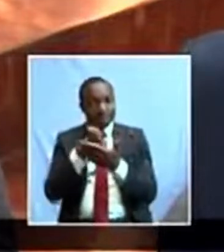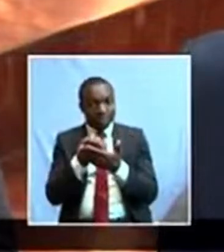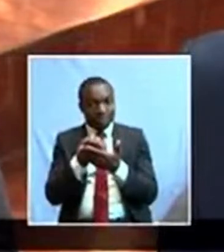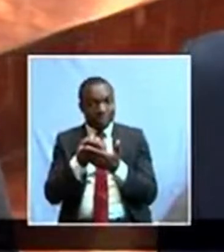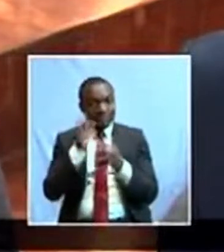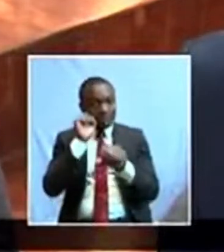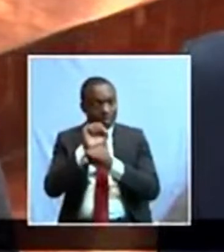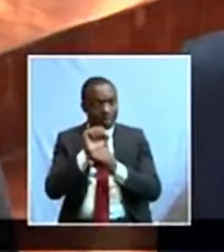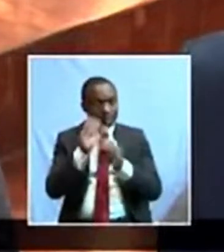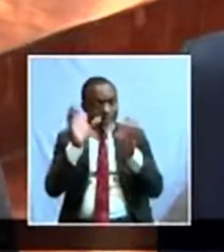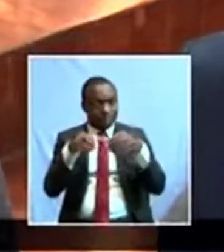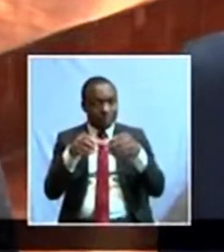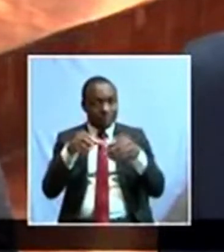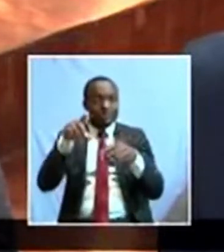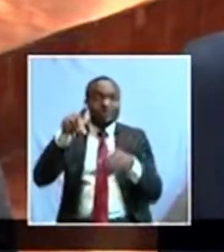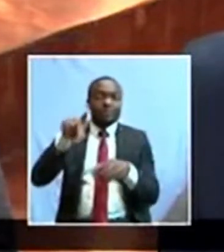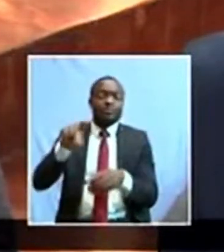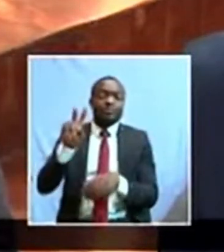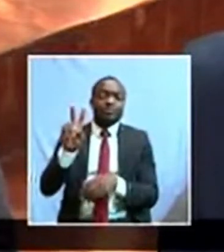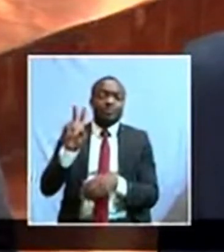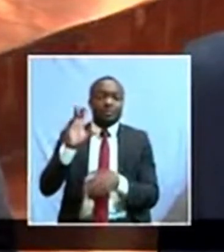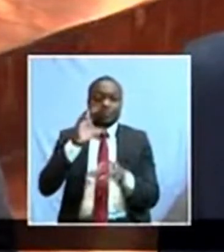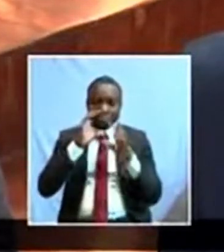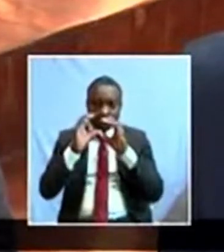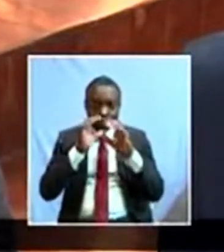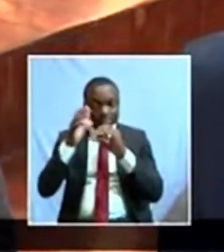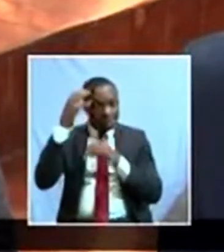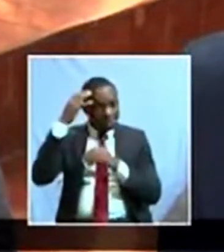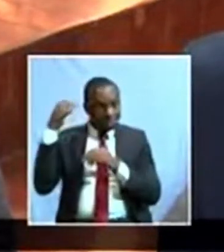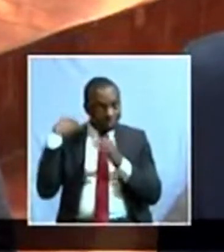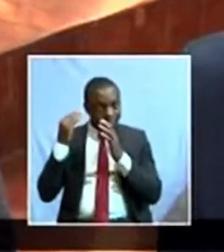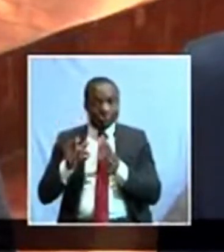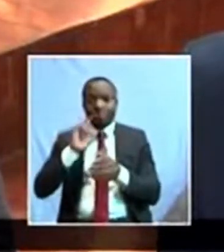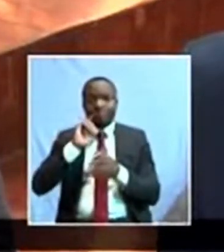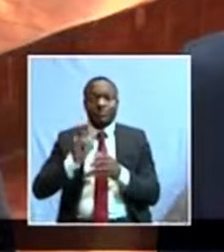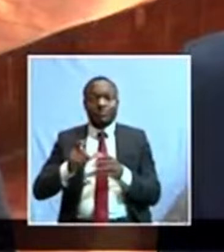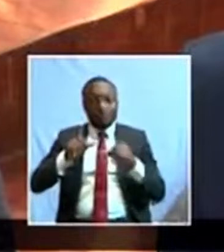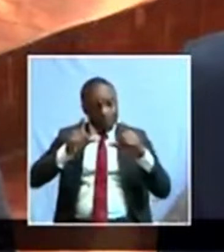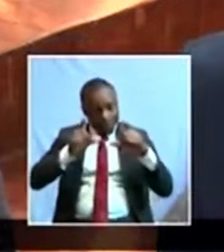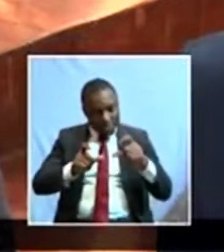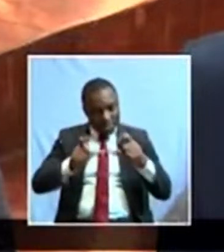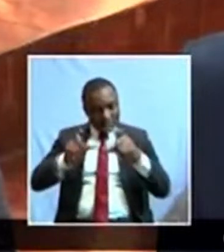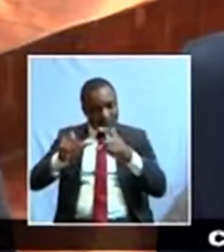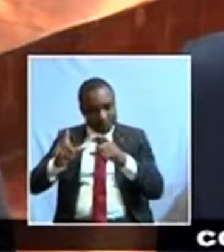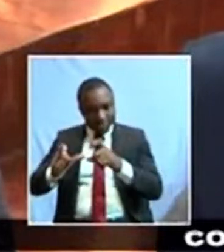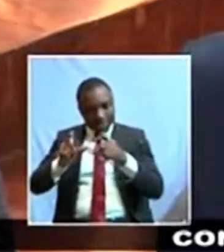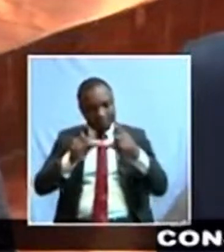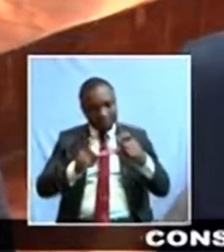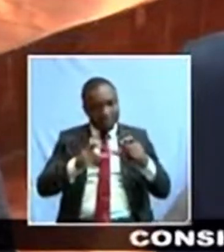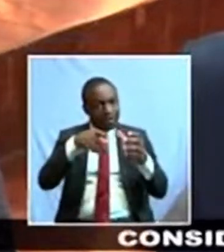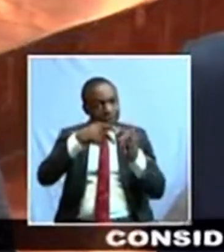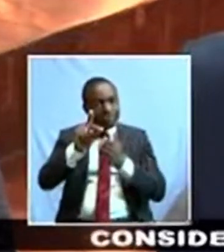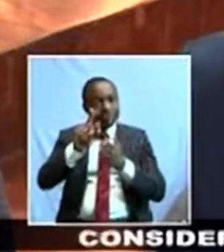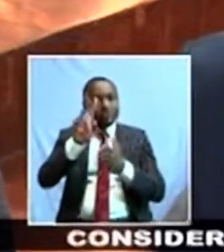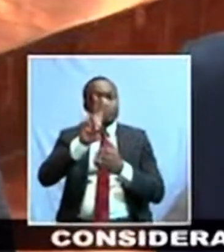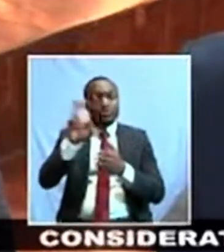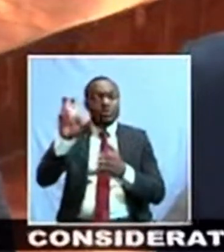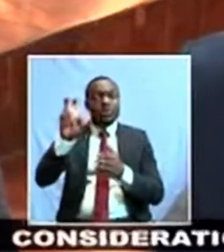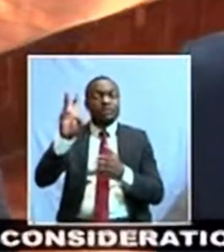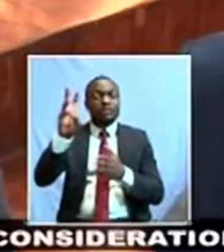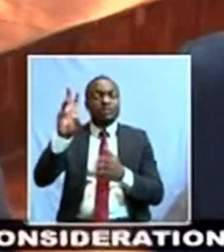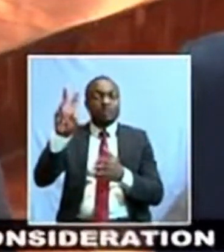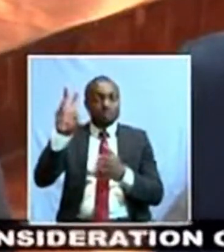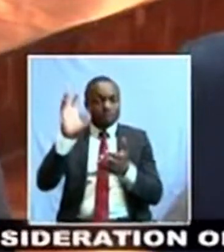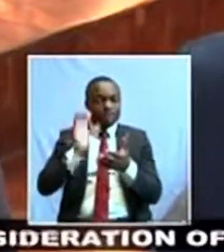operation of the Council for the PV. So I communicated with my officers at the office that they should do the scans of all the payments amounting to 162,000, so